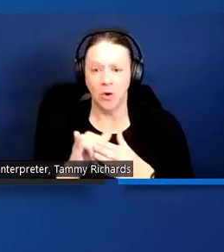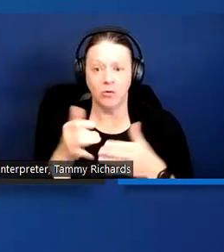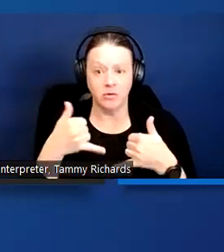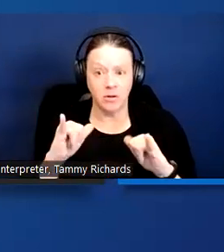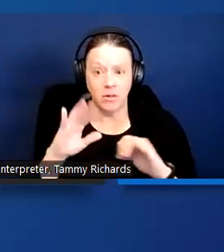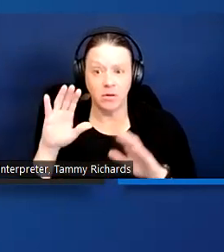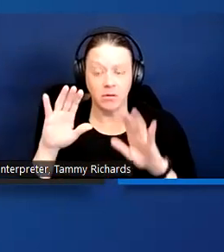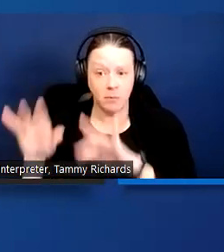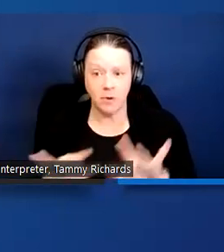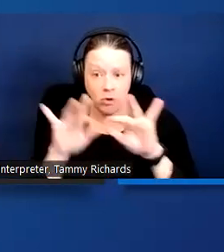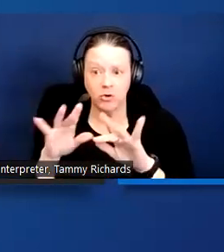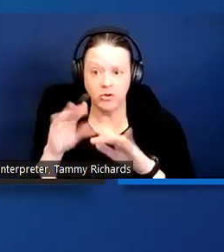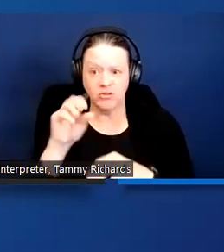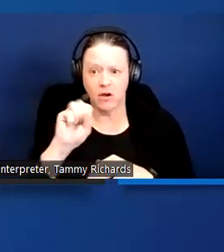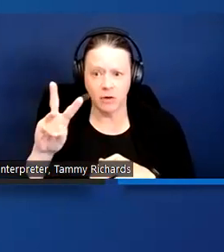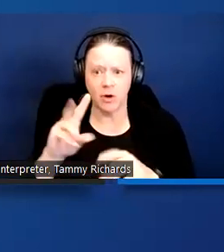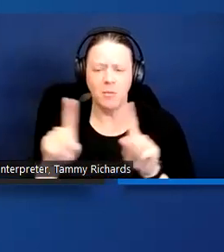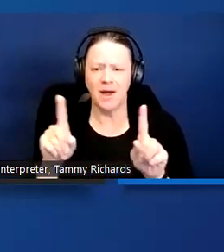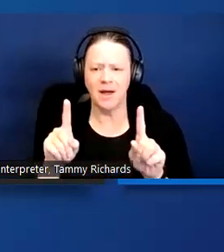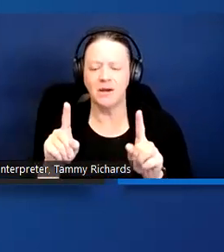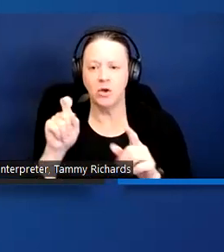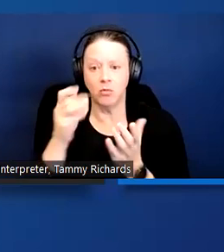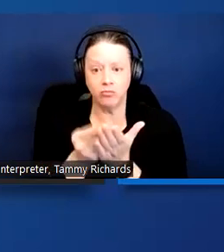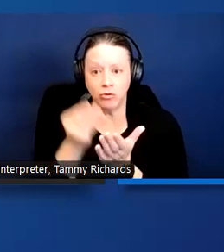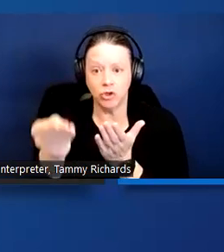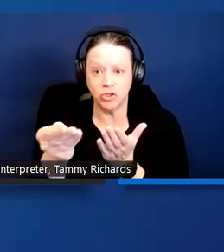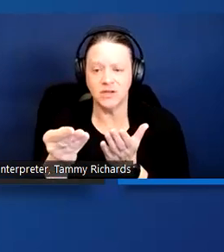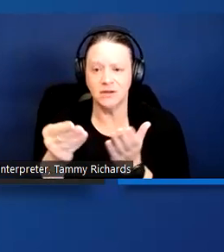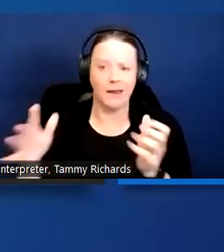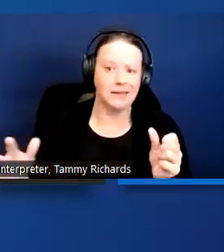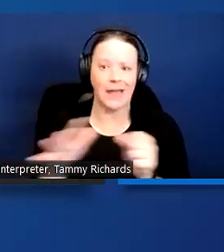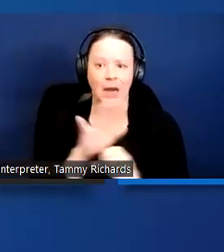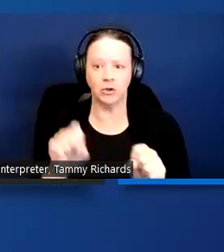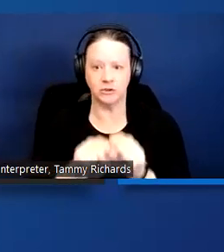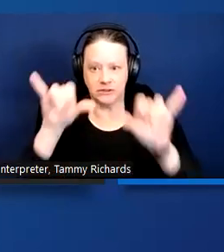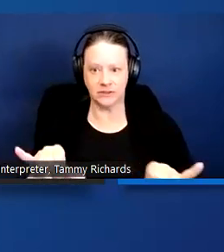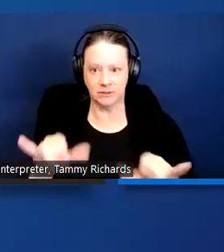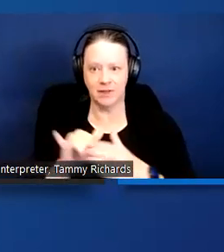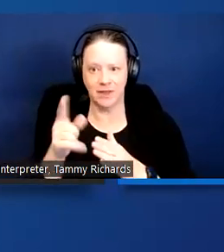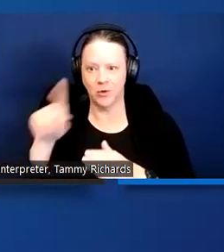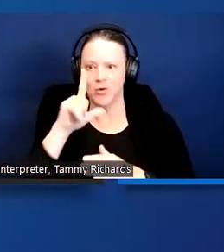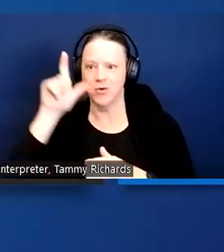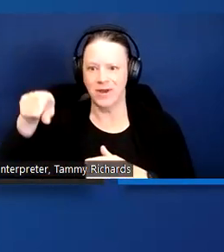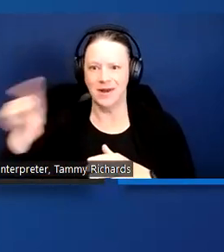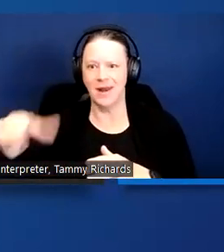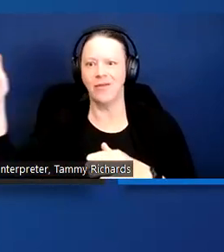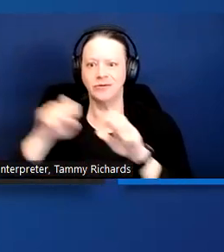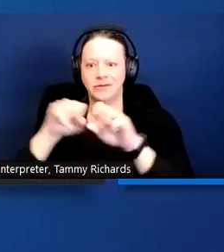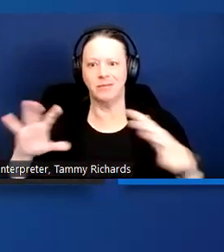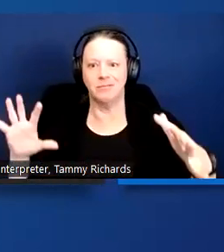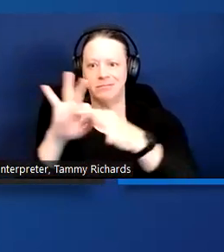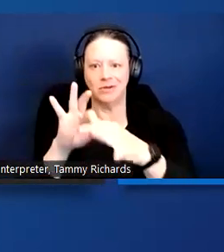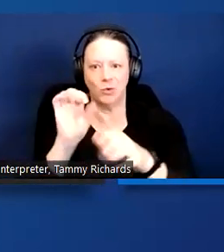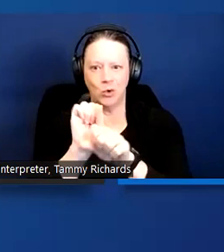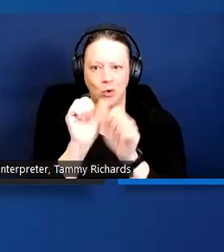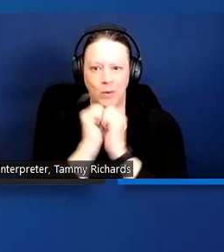because you're purchasing, in this case, an entire system that you don't need other systems to work with. And so what